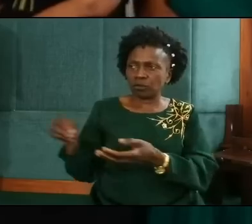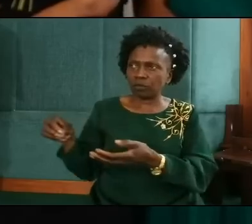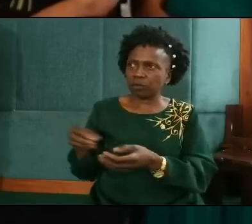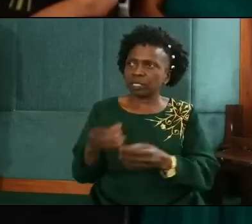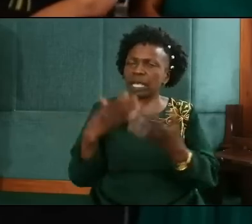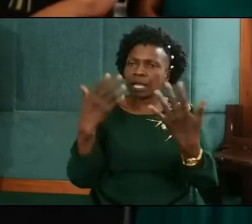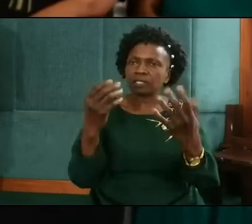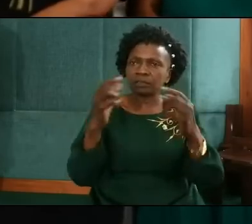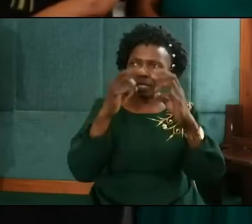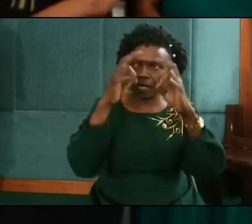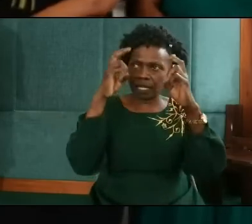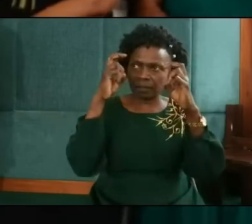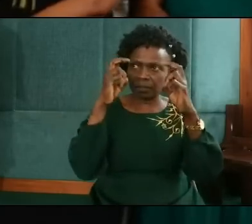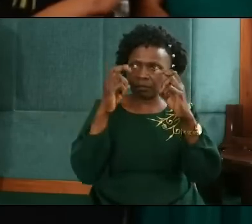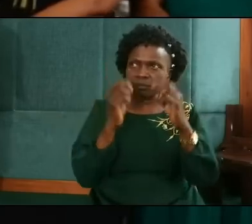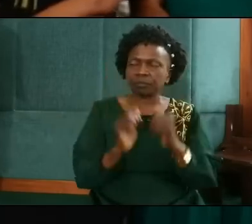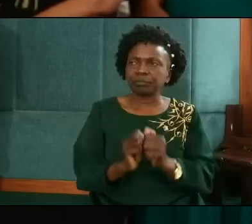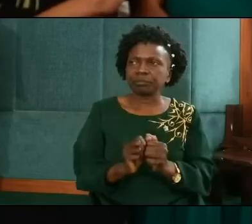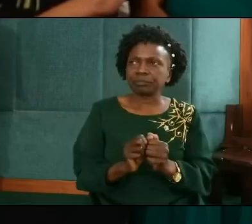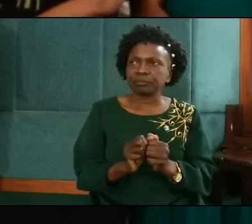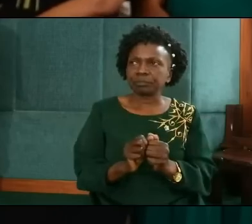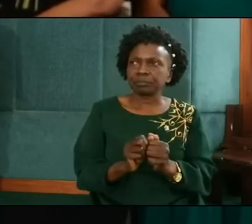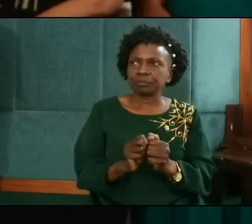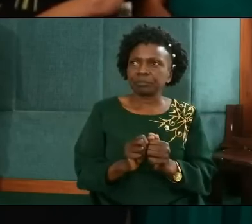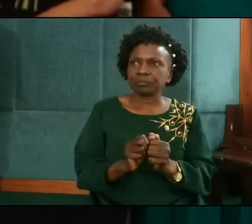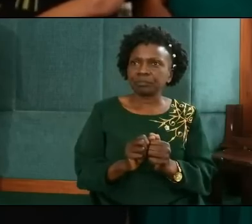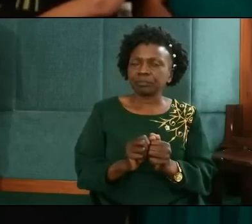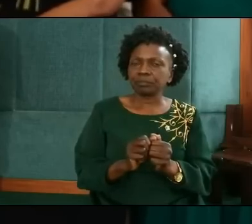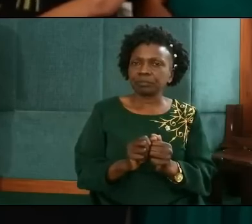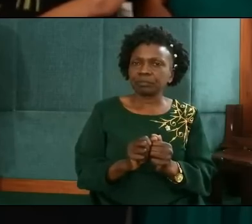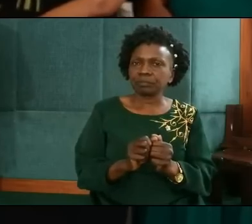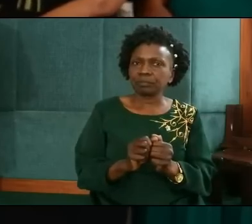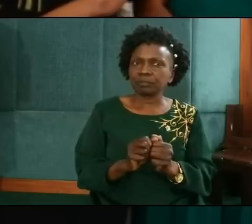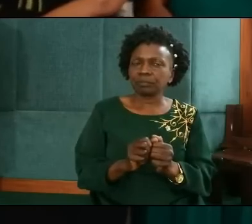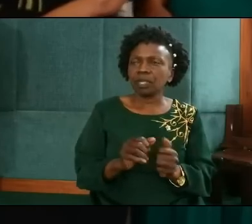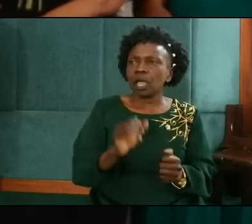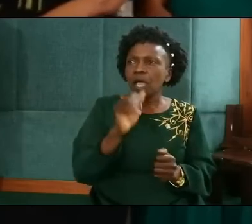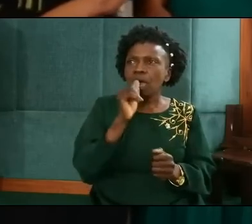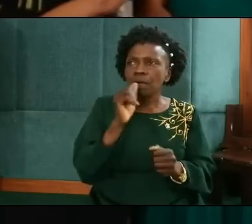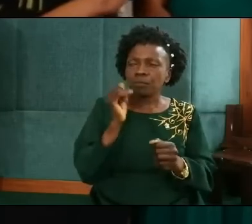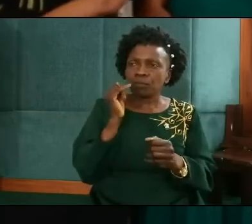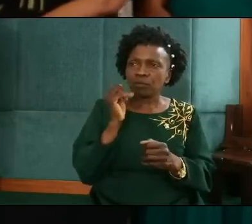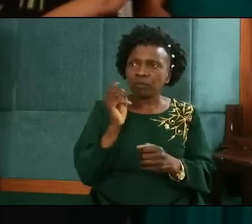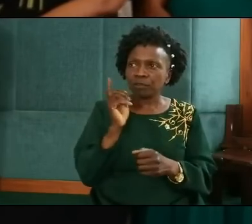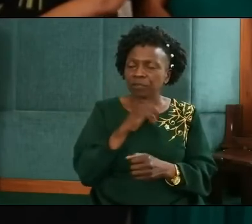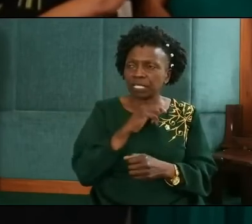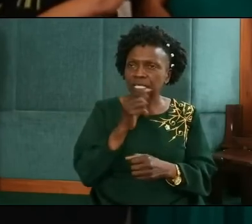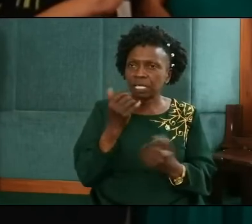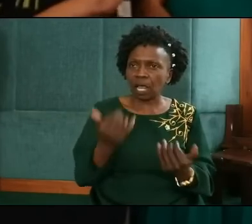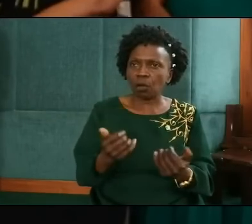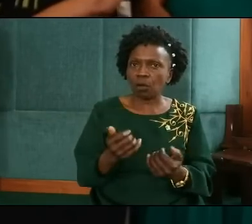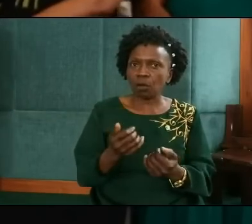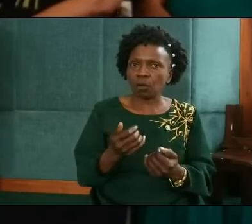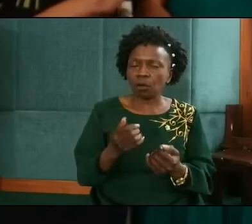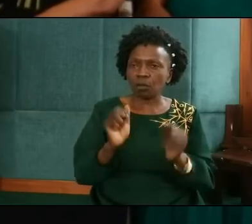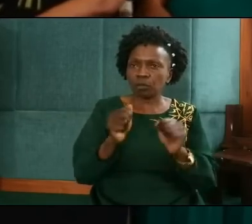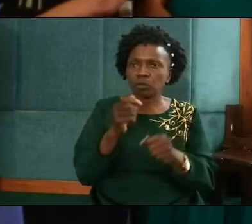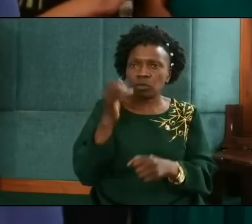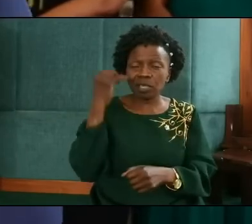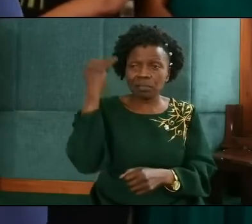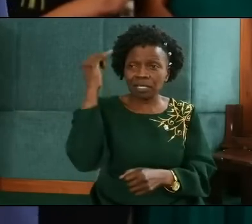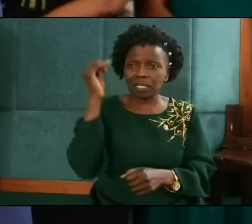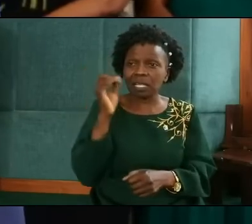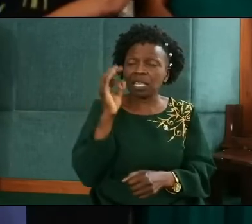Can you imagine? I'm finished now. I can go on the whole day, but I'm finished now. Can you imagine